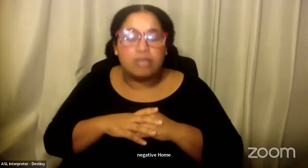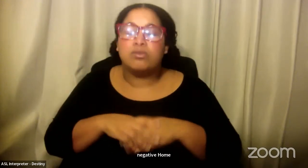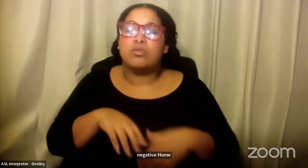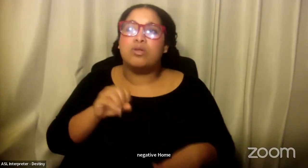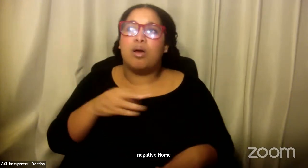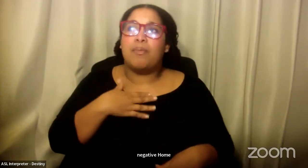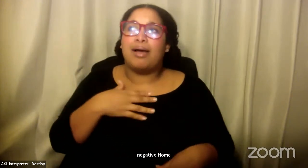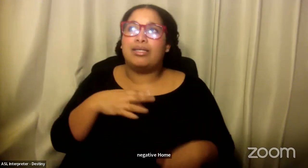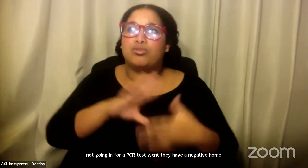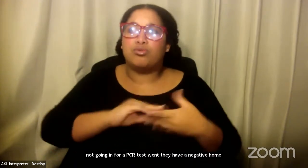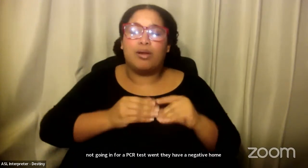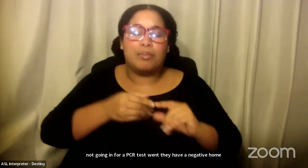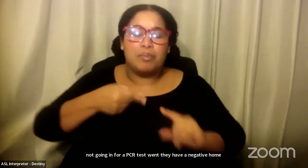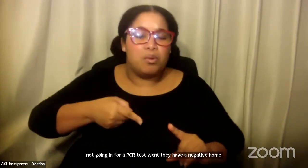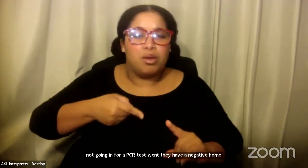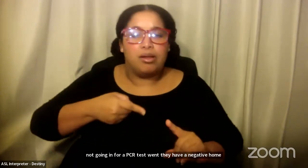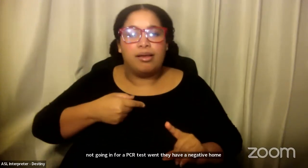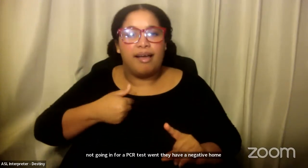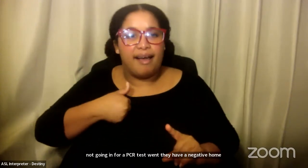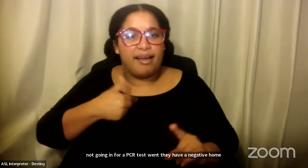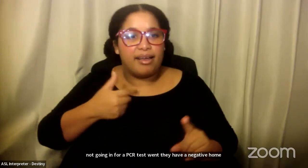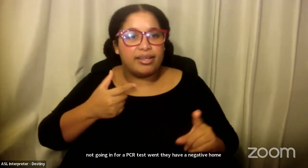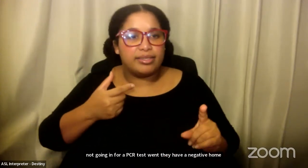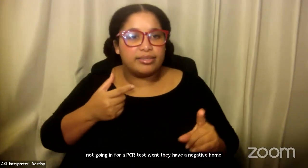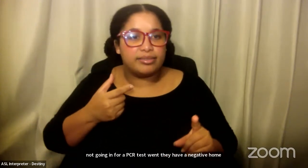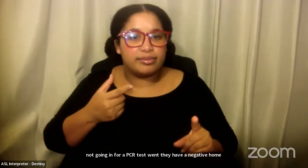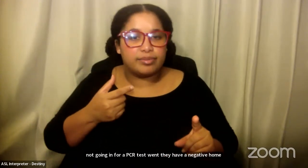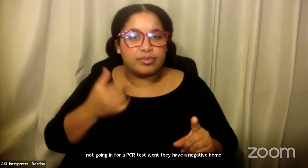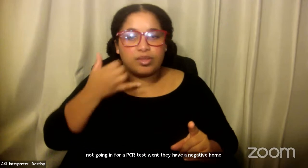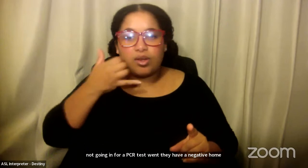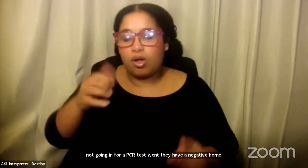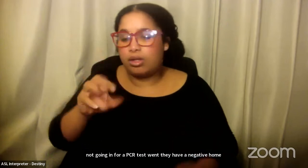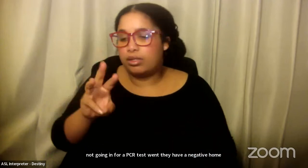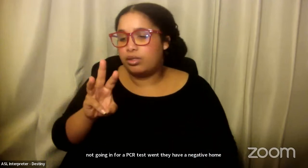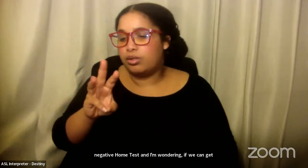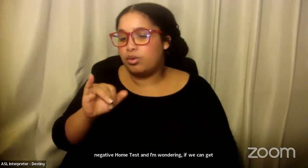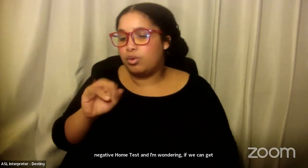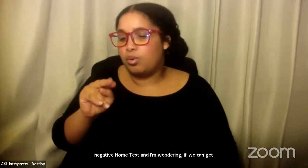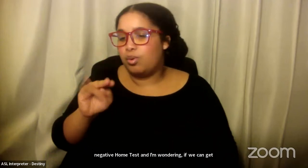my little story, I then called up Winnie Knowles and